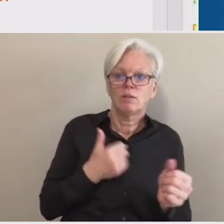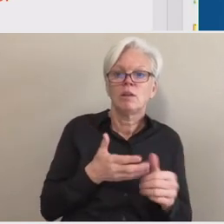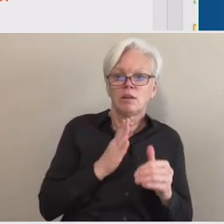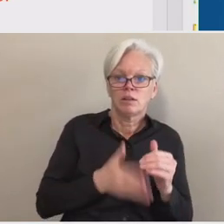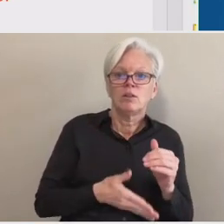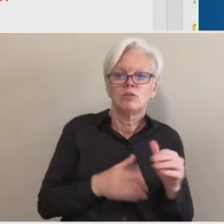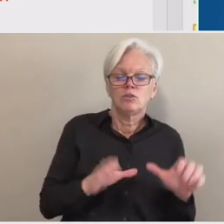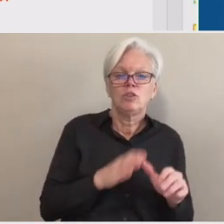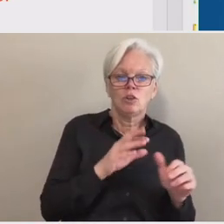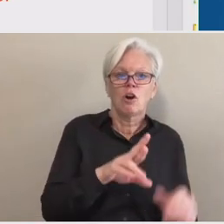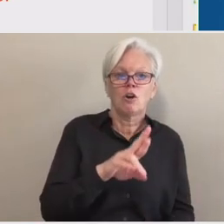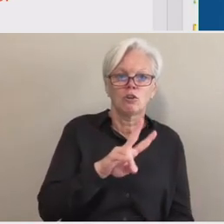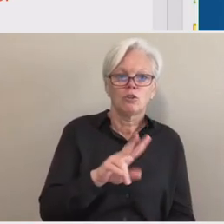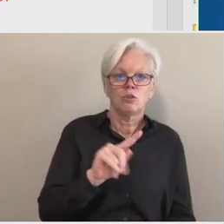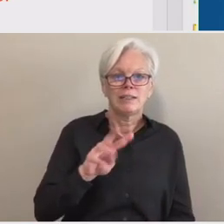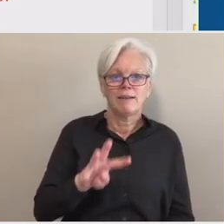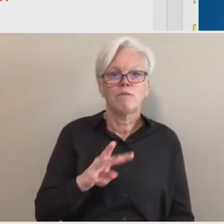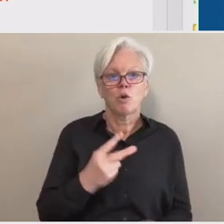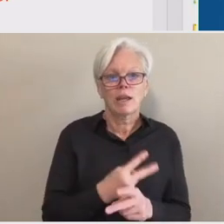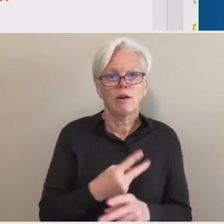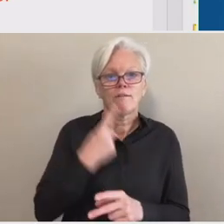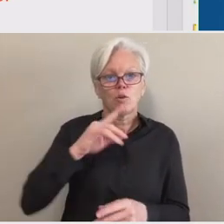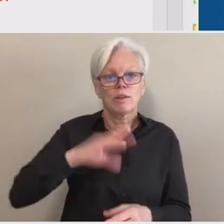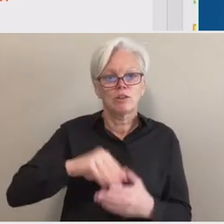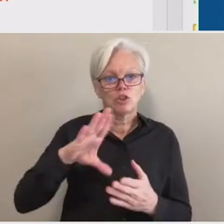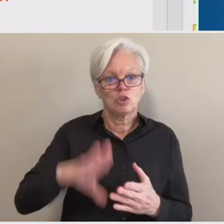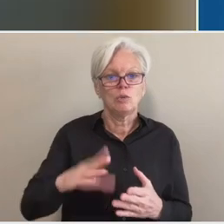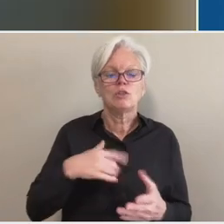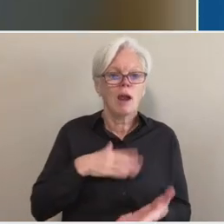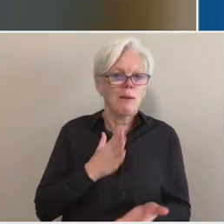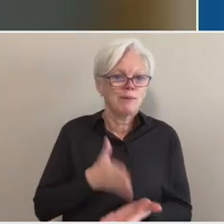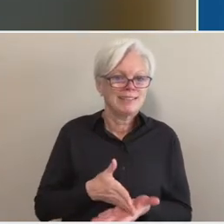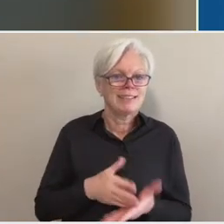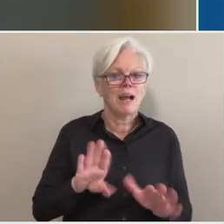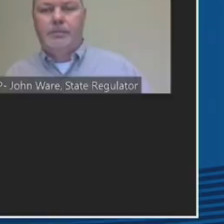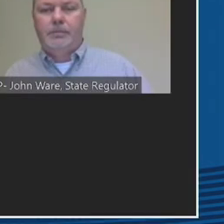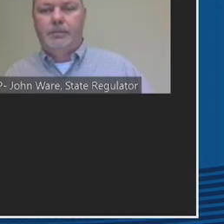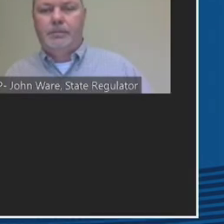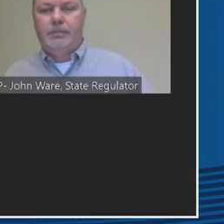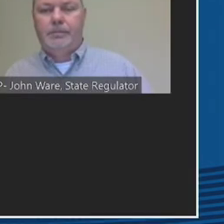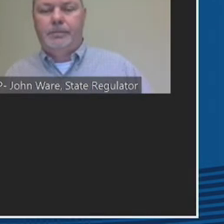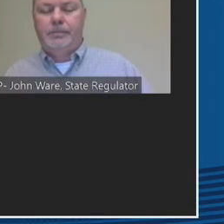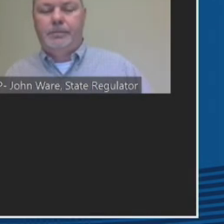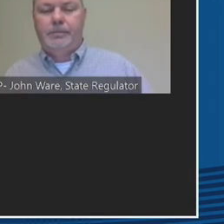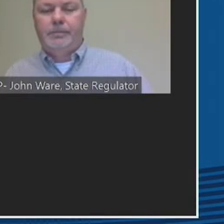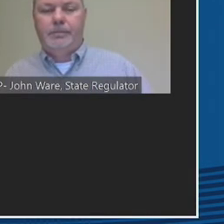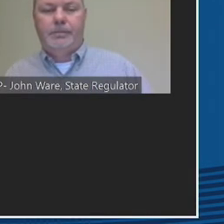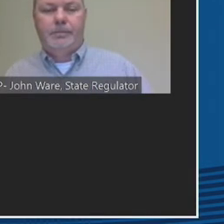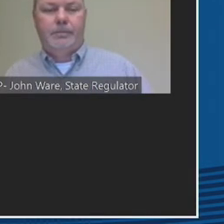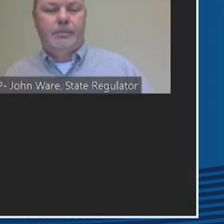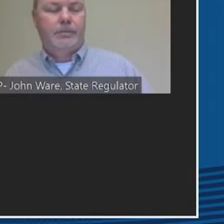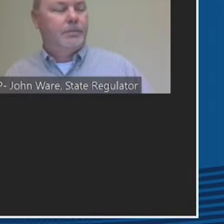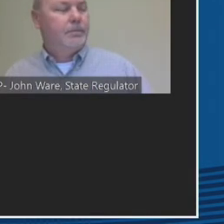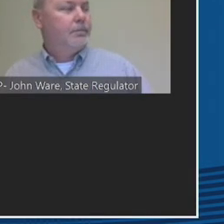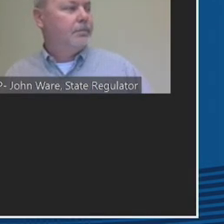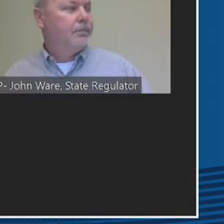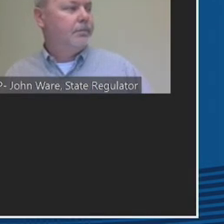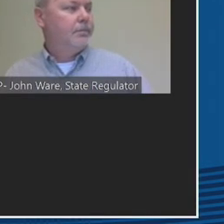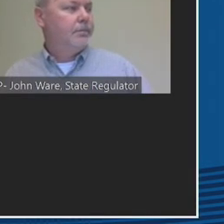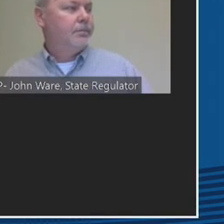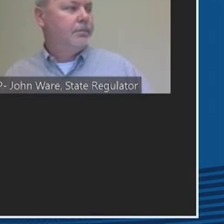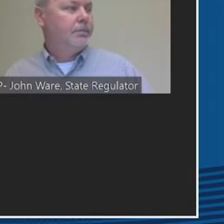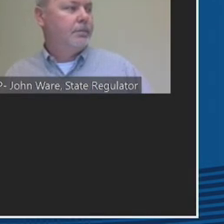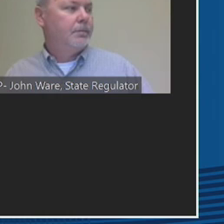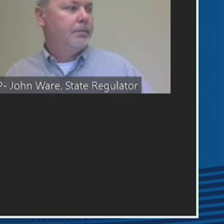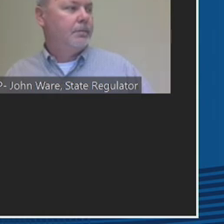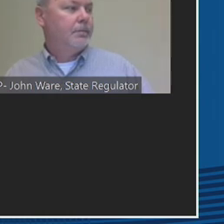for a student. And I'll stop there and open up the floor. Okay. All right. I don't see anything from